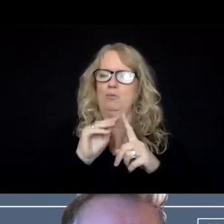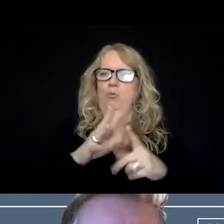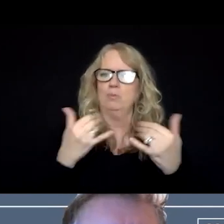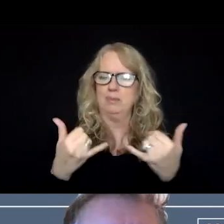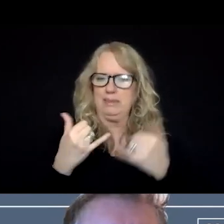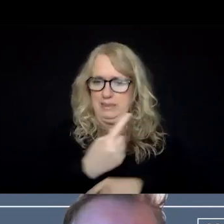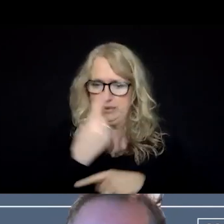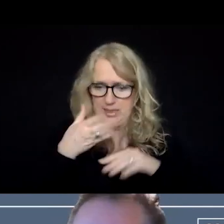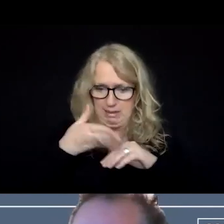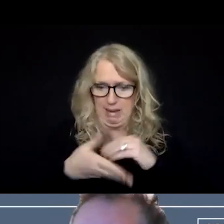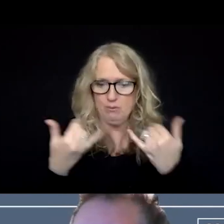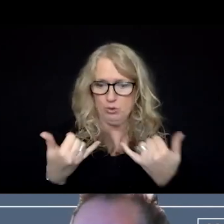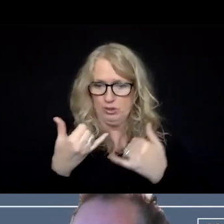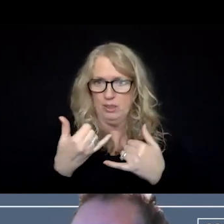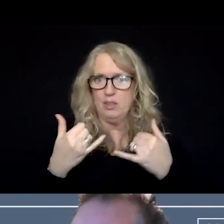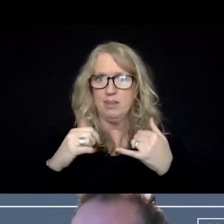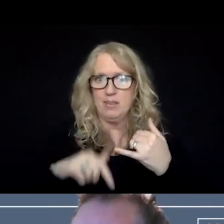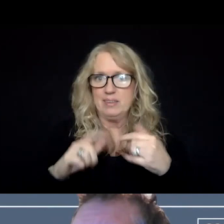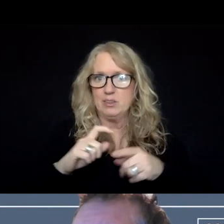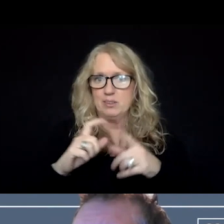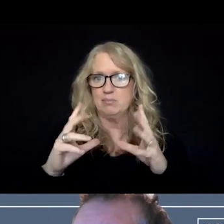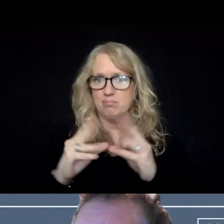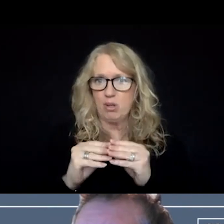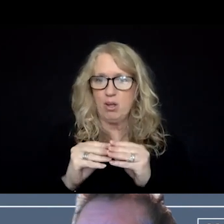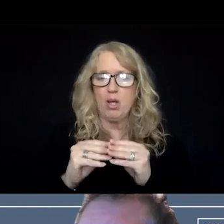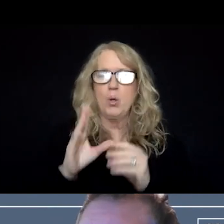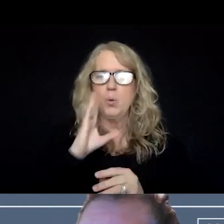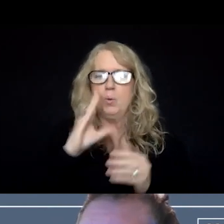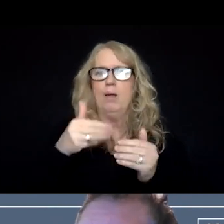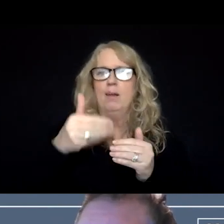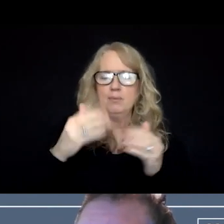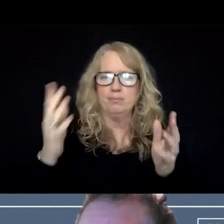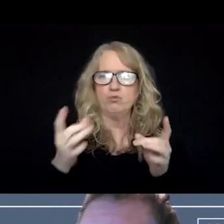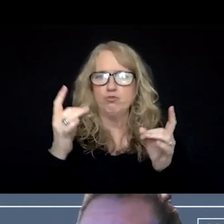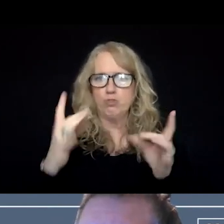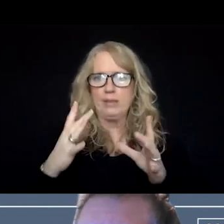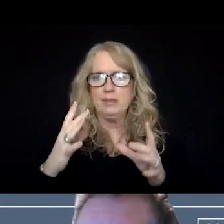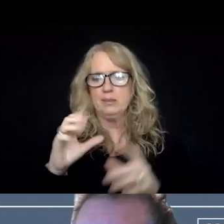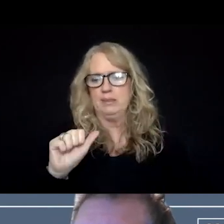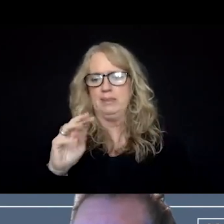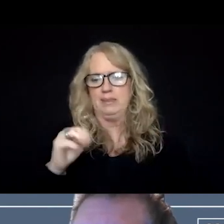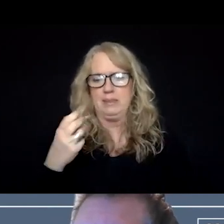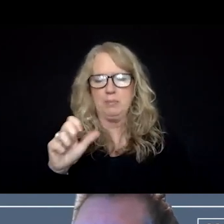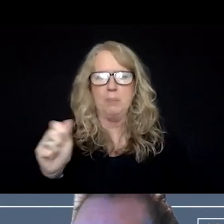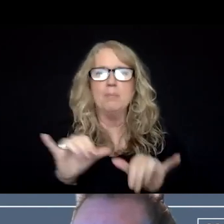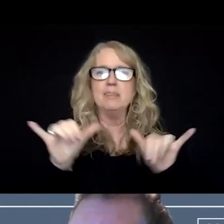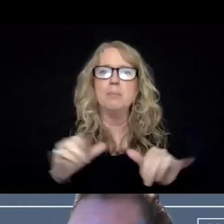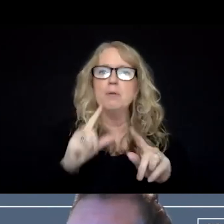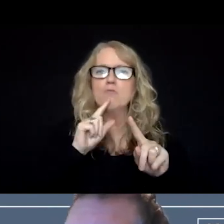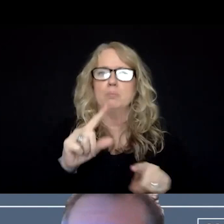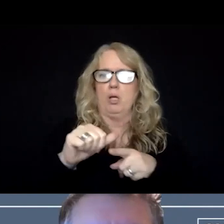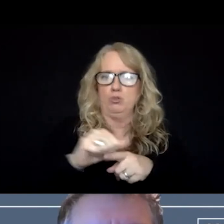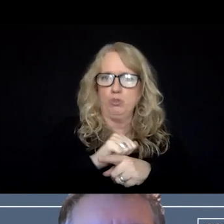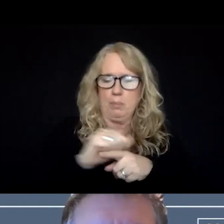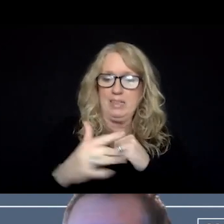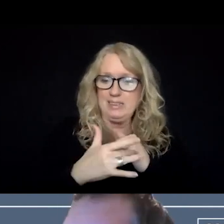after this call, there is a upcoming SAMHSA Crisis System Response Training and